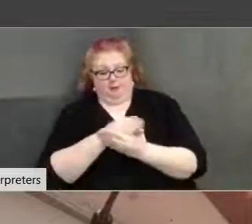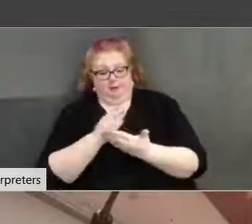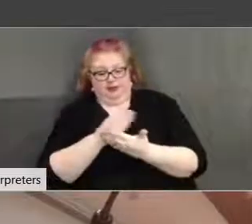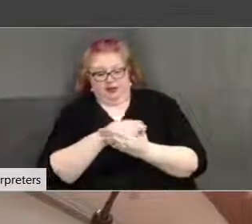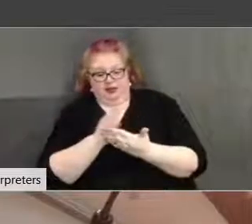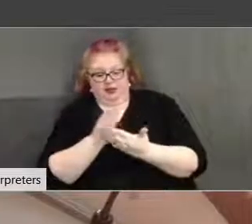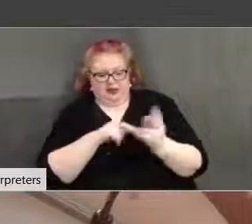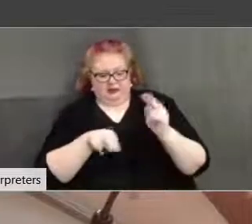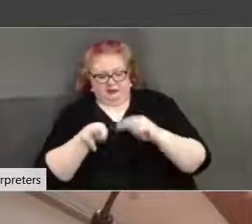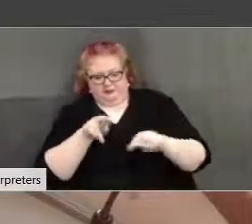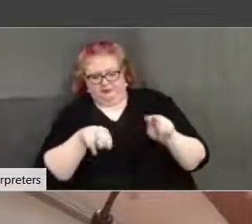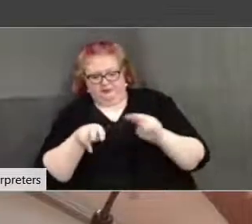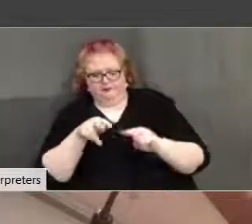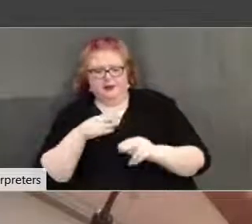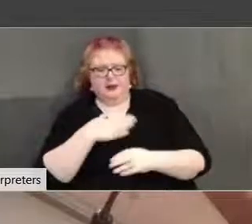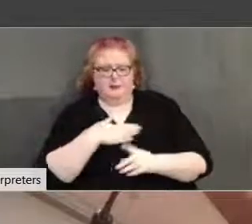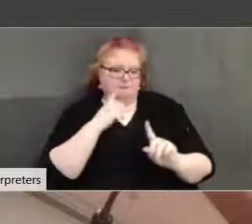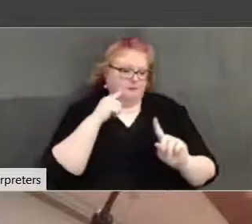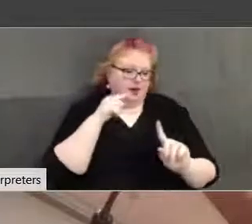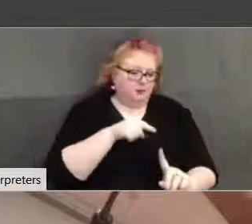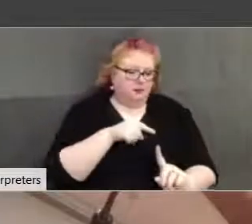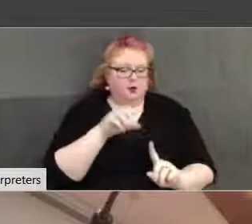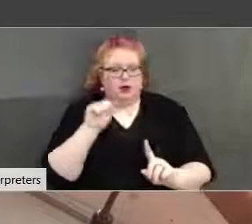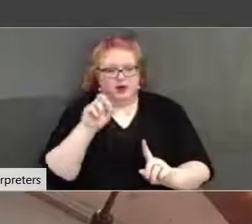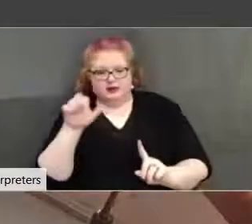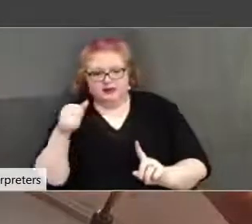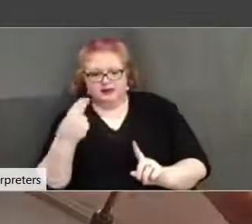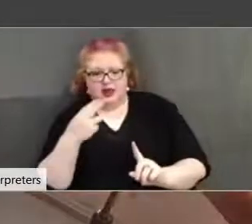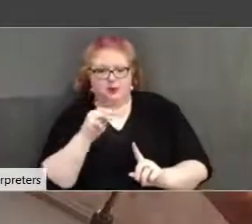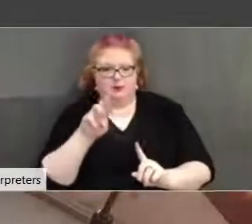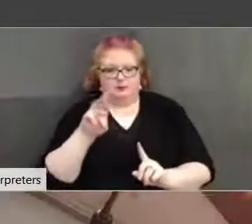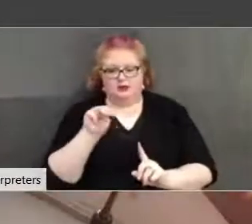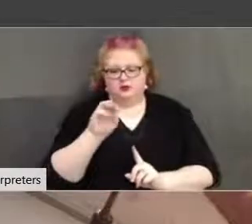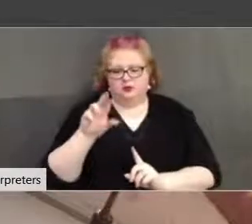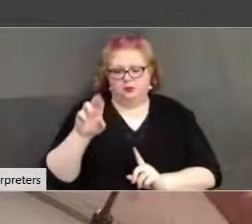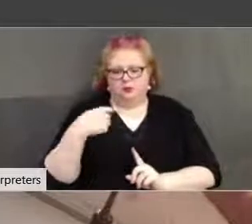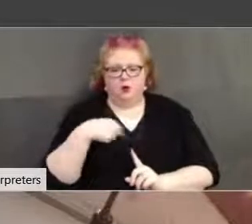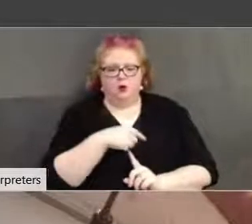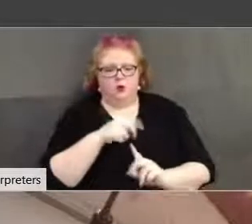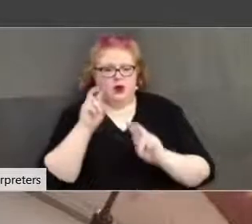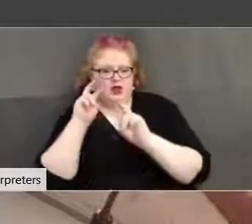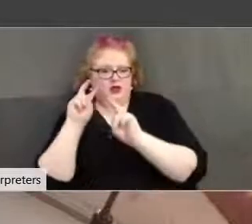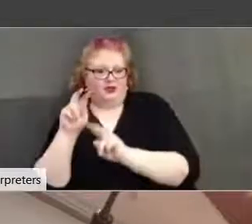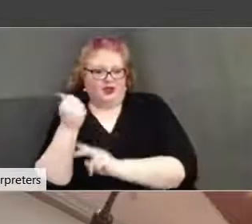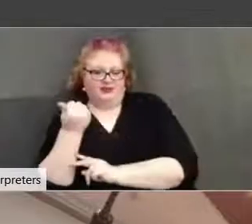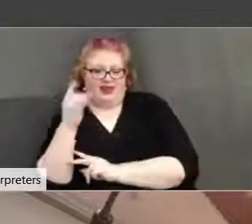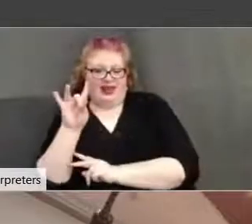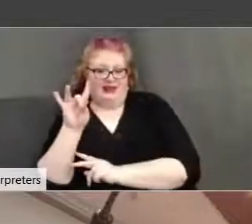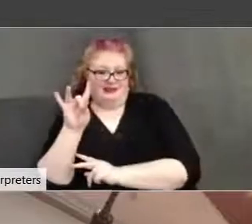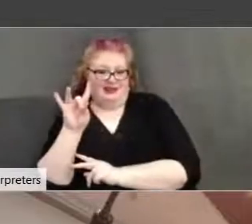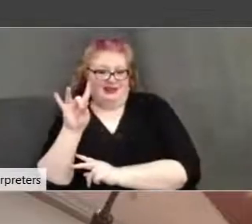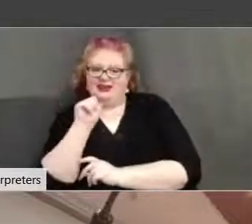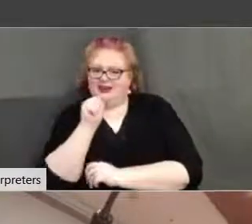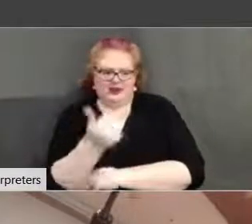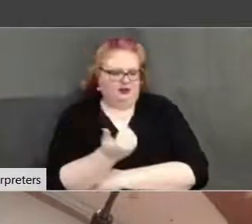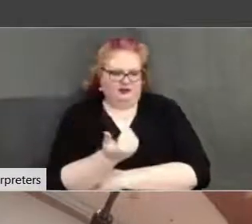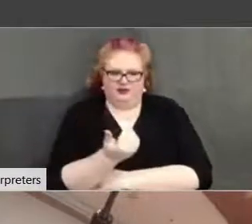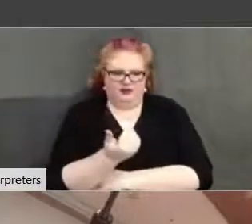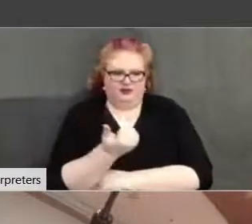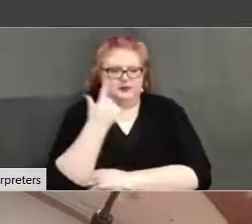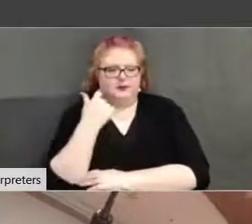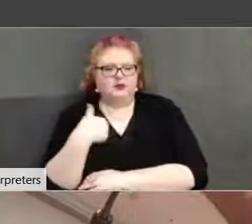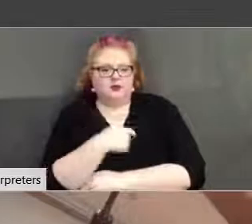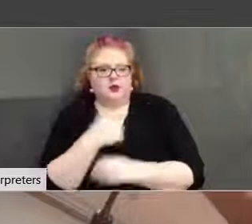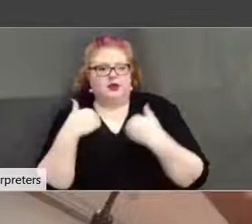at the 18, not the 15, because when you have 7 employees that made up close to $1 million worth of claims,